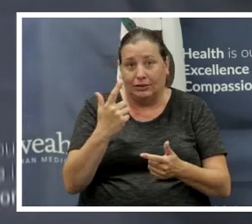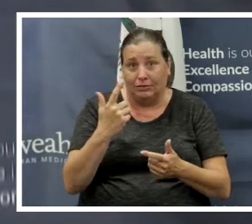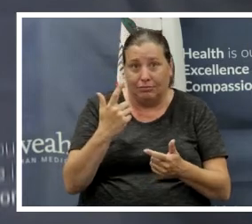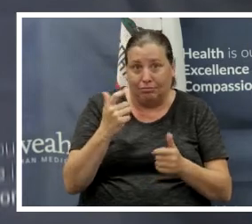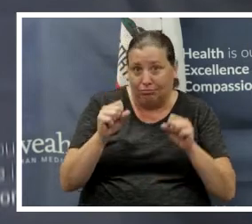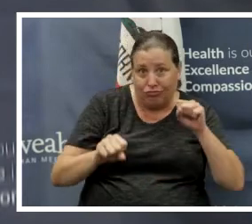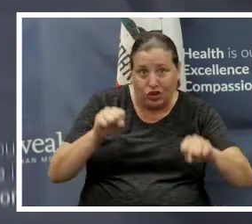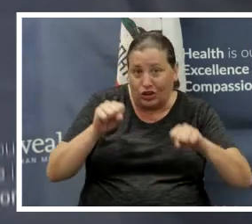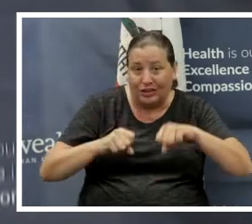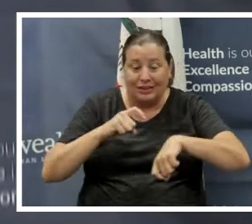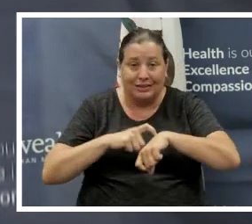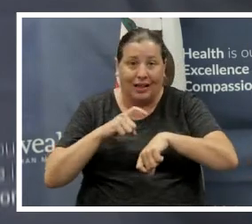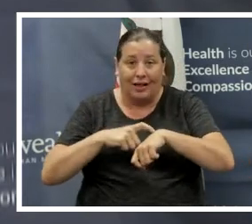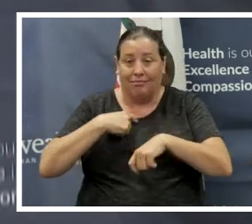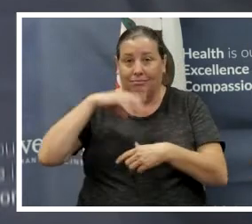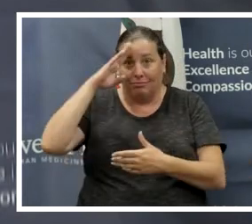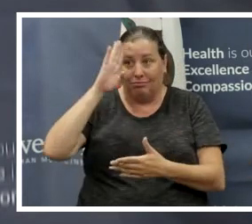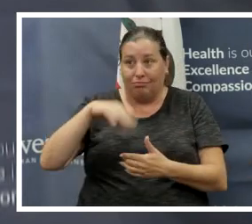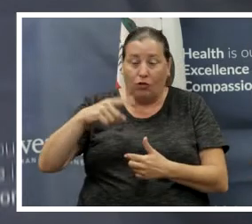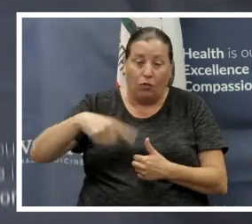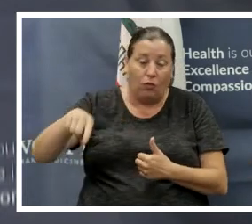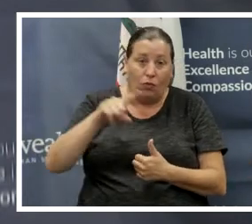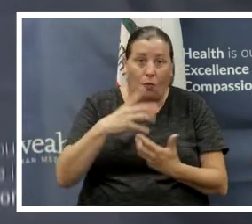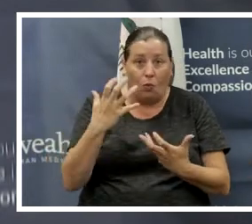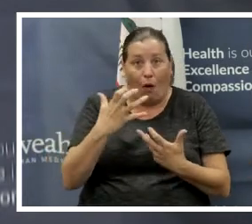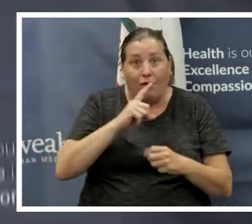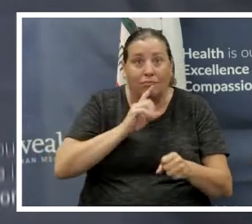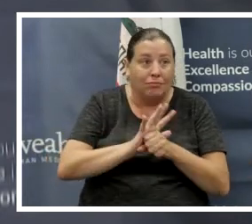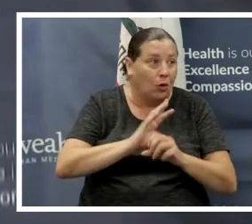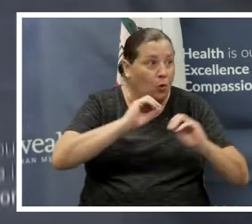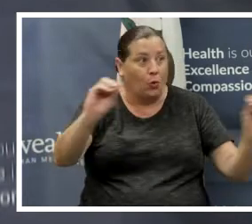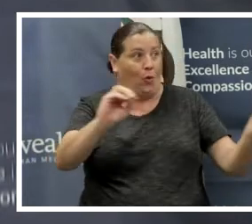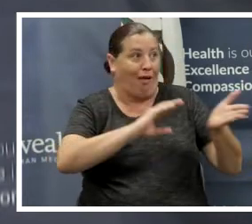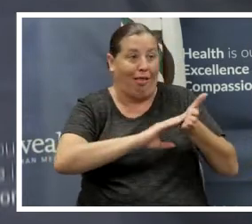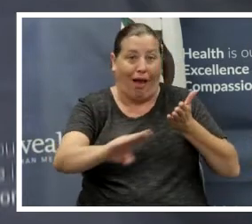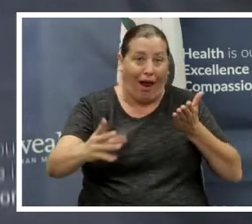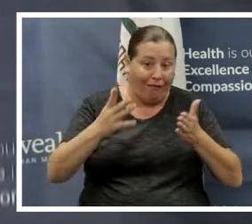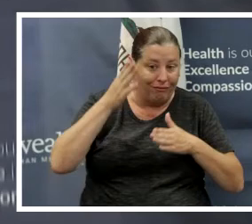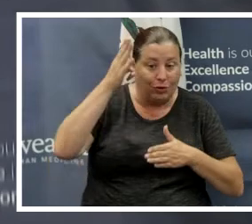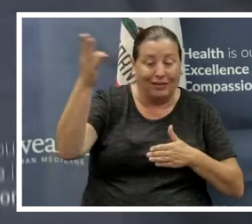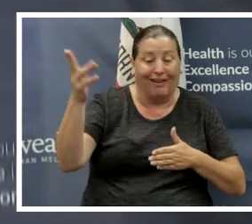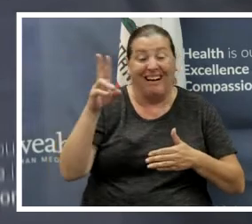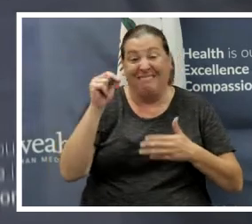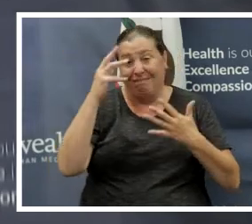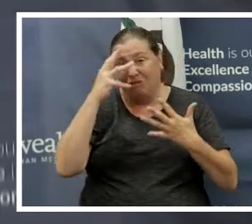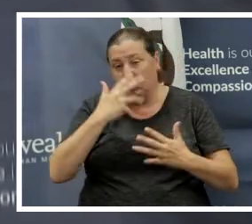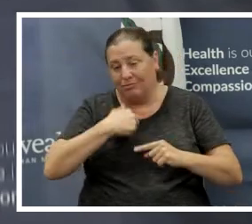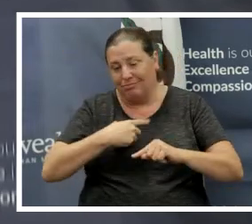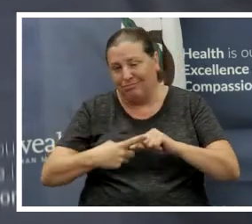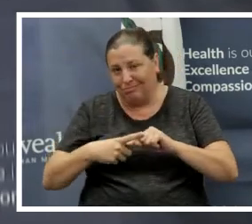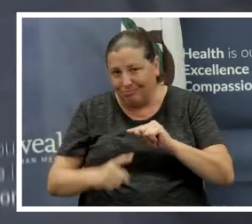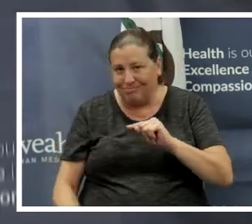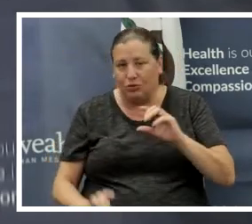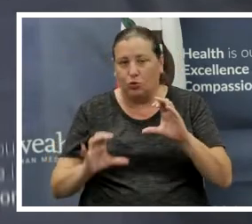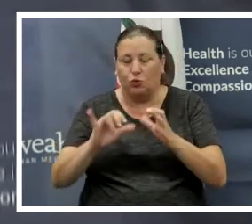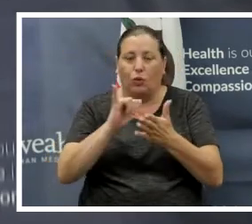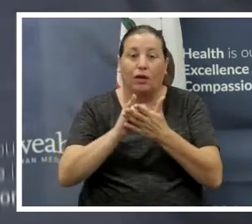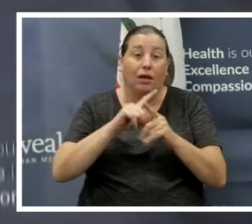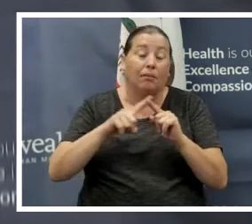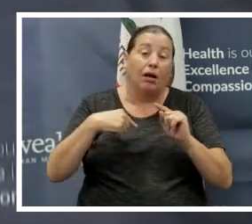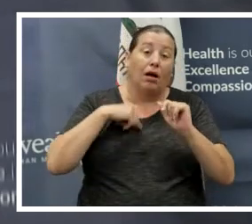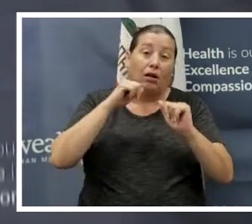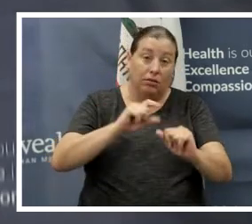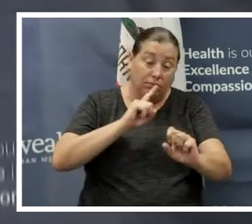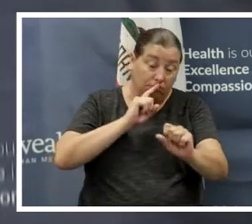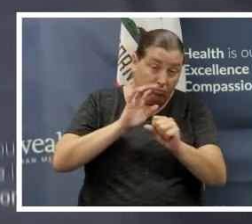provide an absolute assurance that there won't be any layoffs in the future, and unfortunately, I can't do that, but I can assure people that